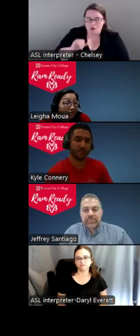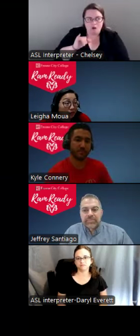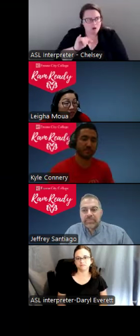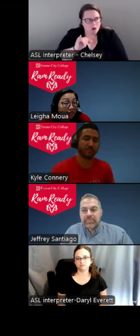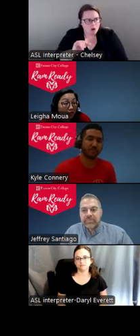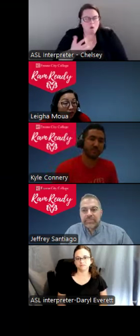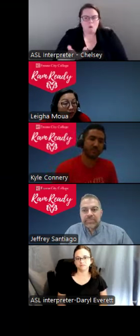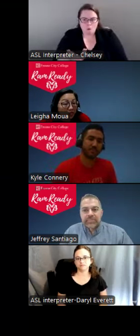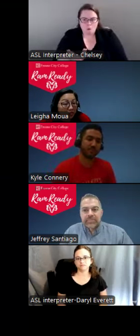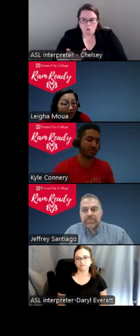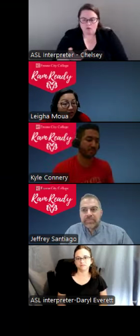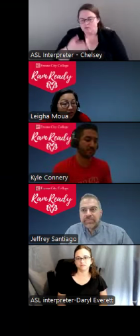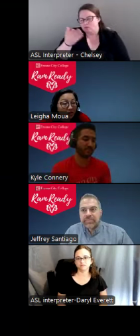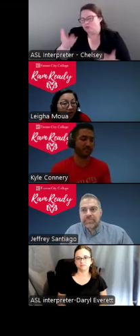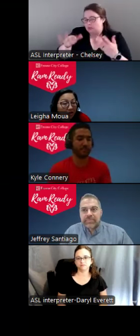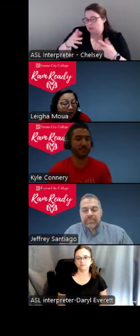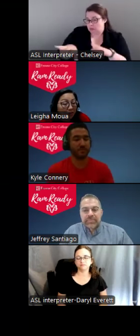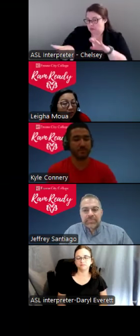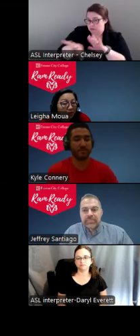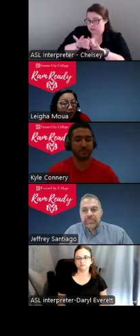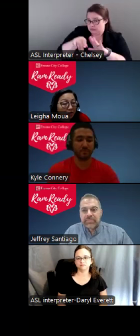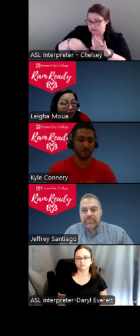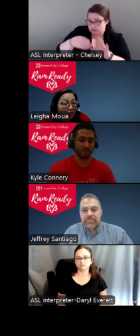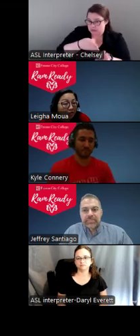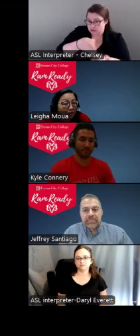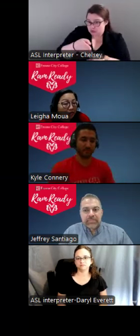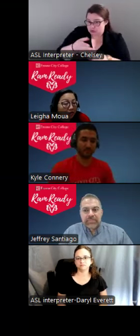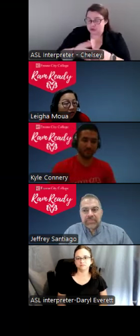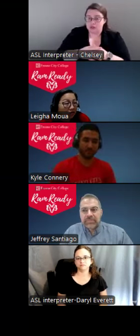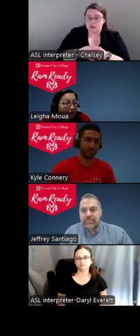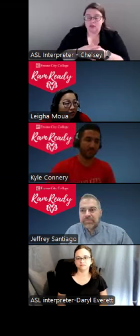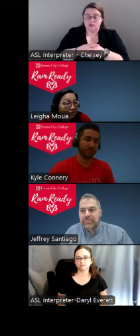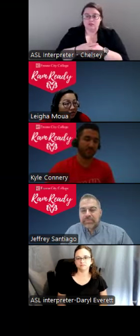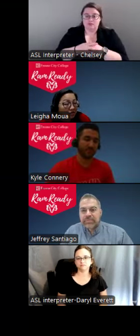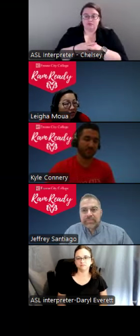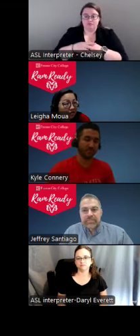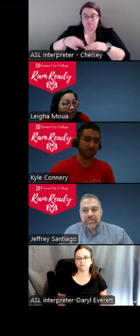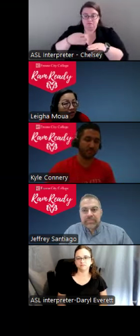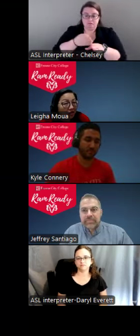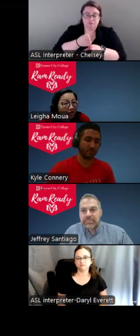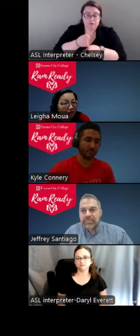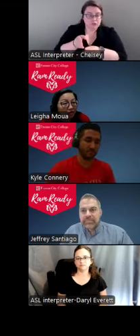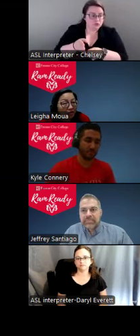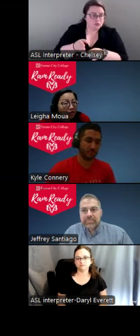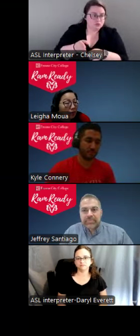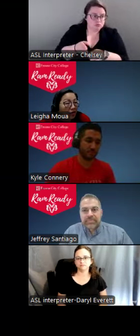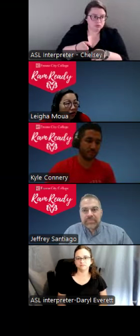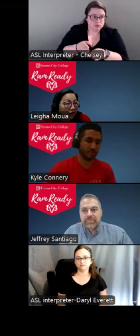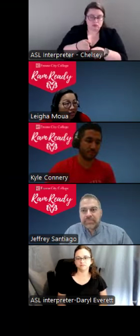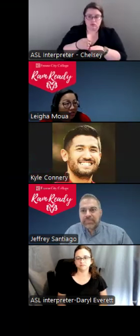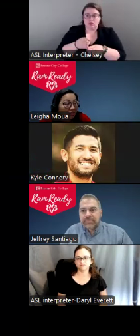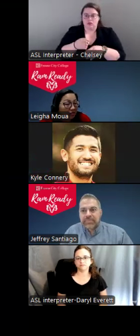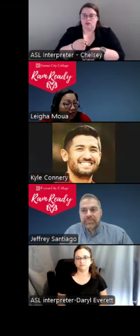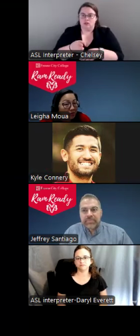this particular major. Within our major, it does consist of